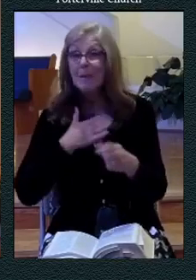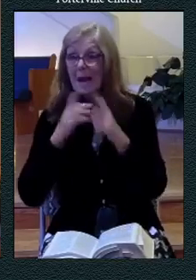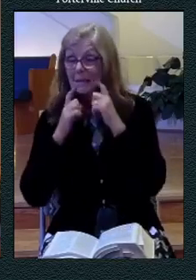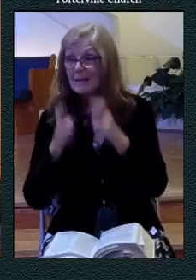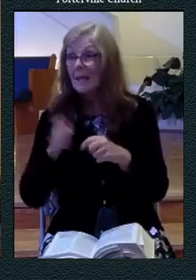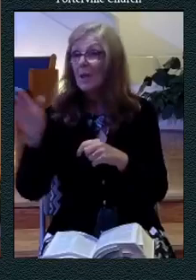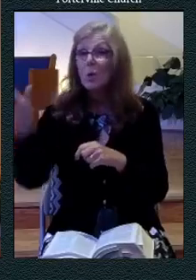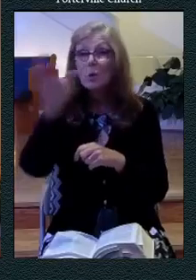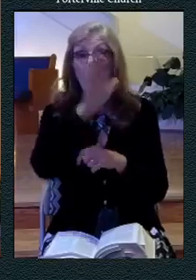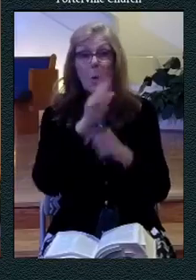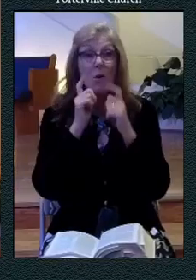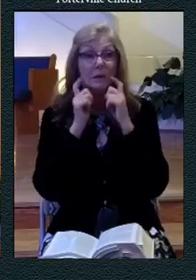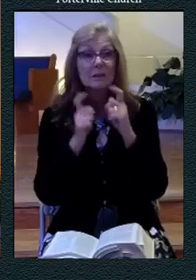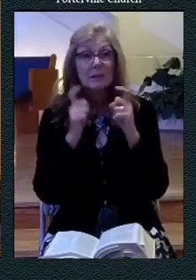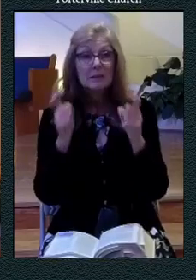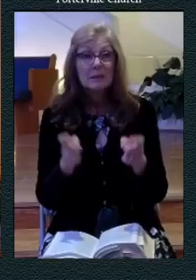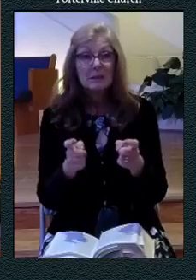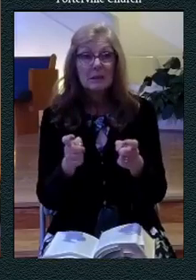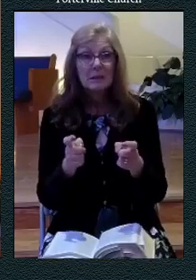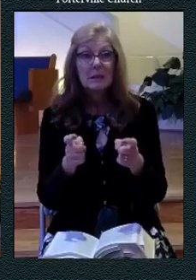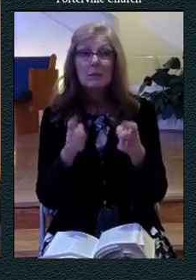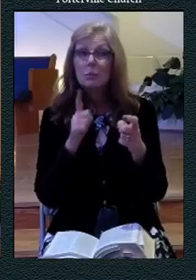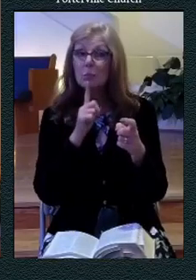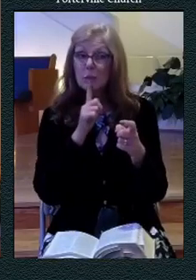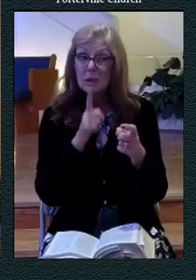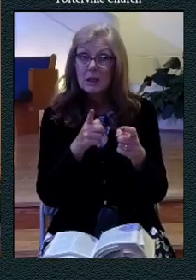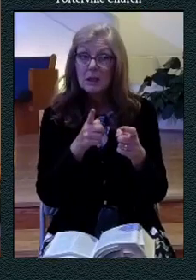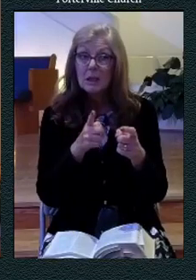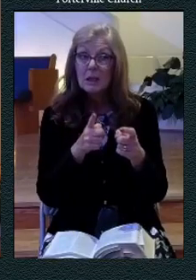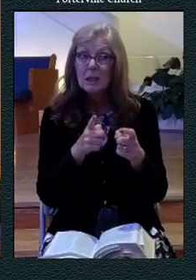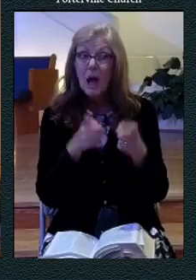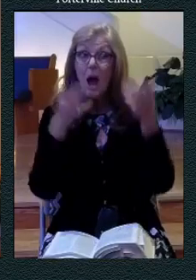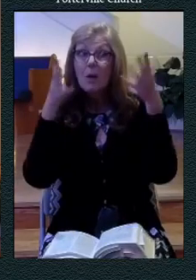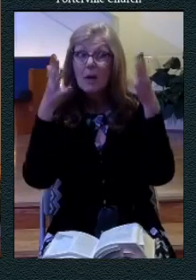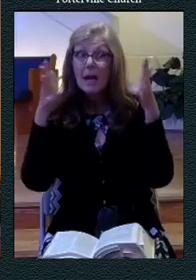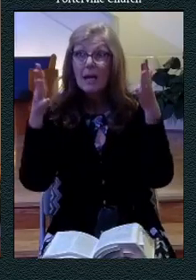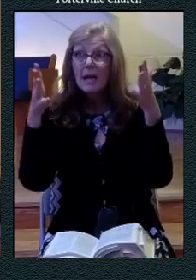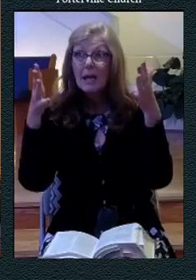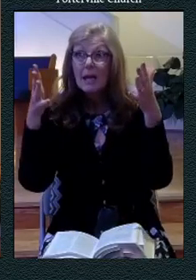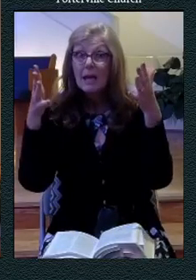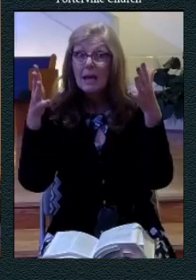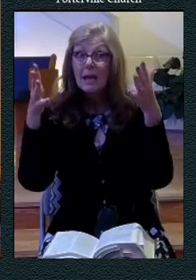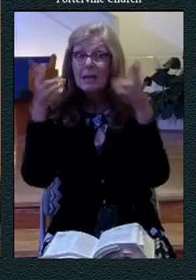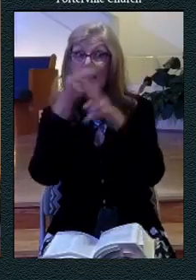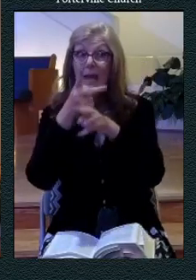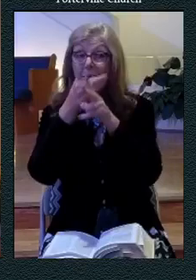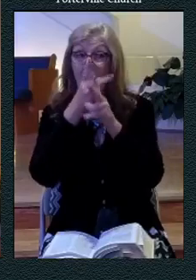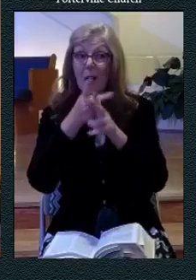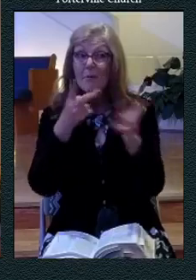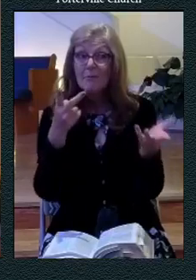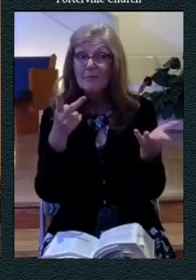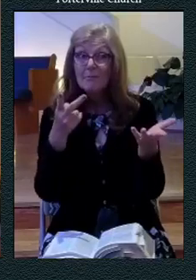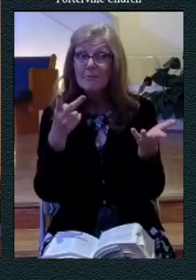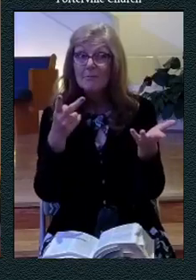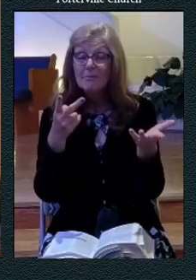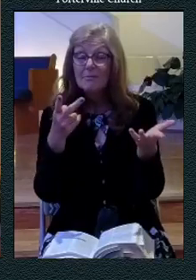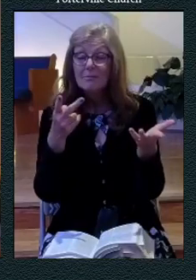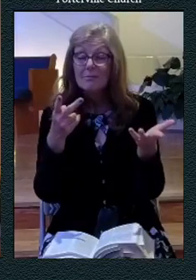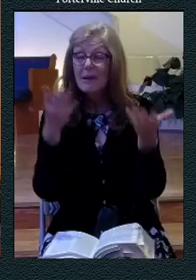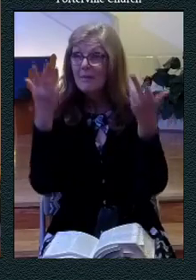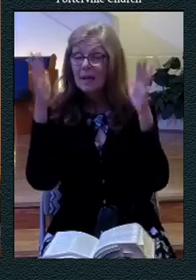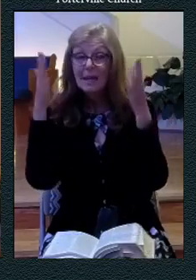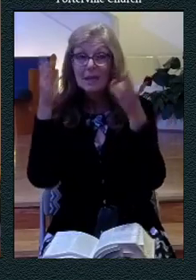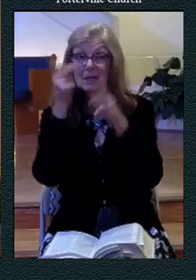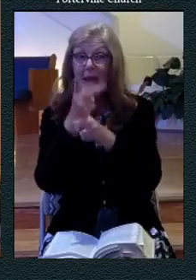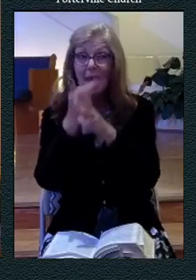sin has really been dealt with. It's really been dealt with. That's the thing